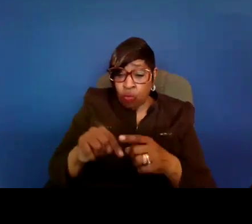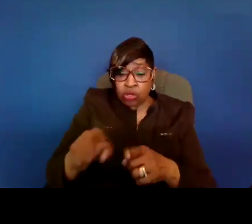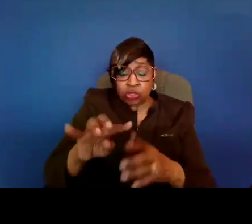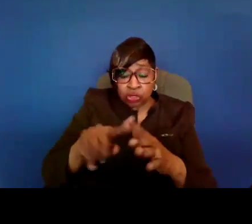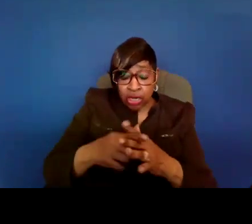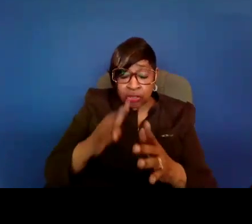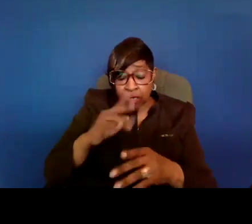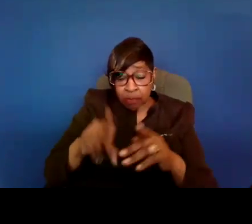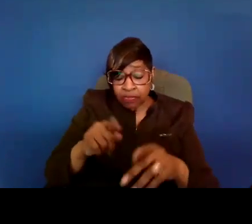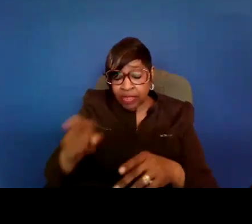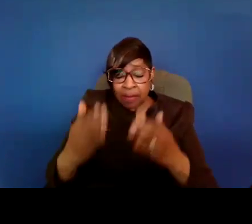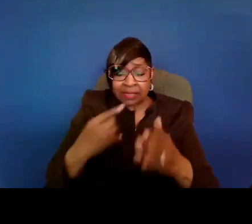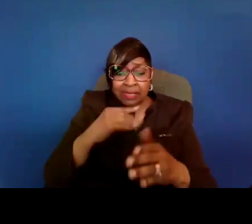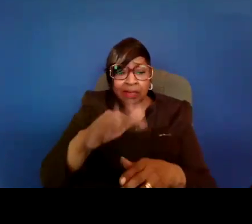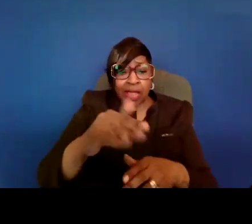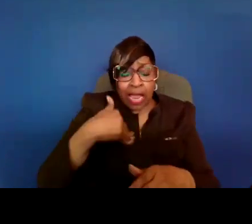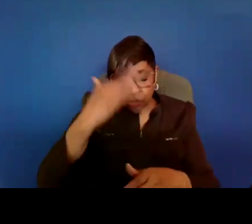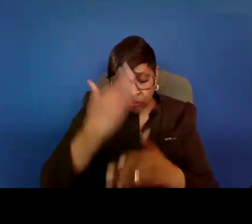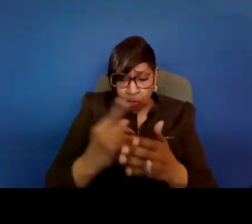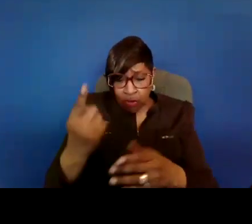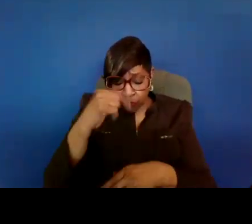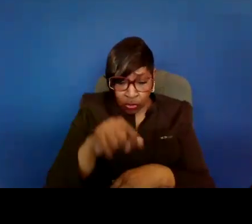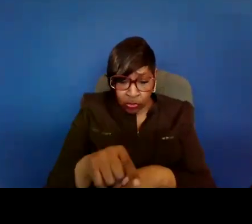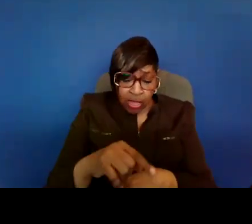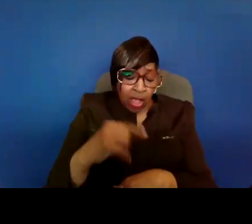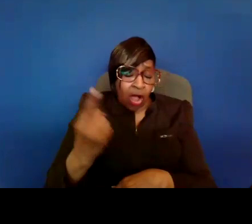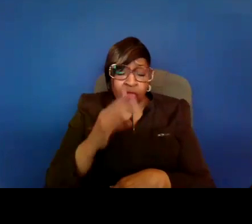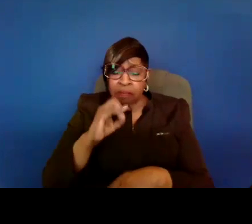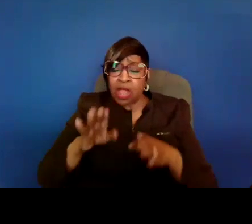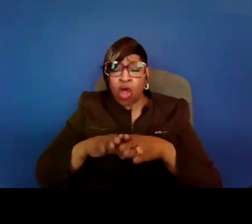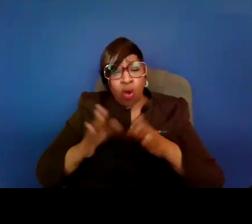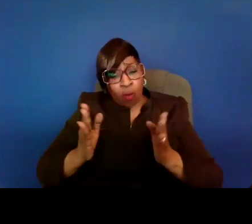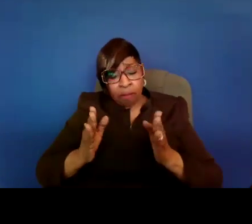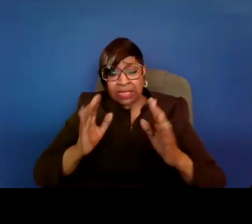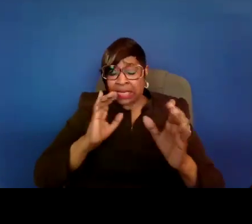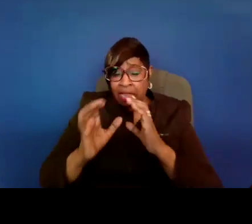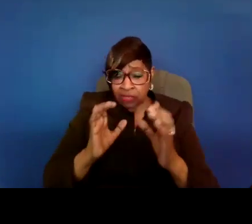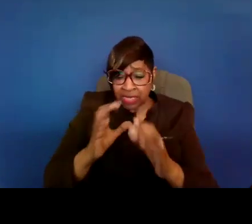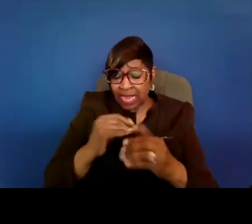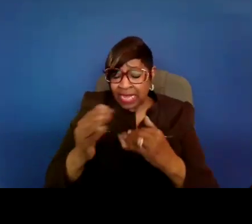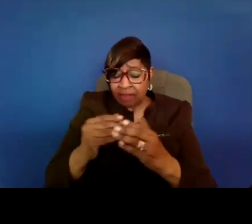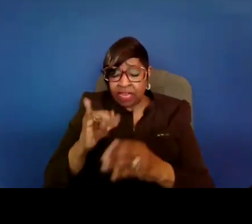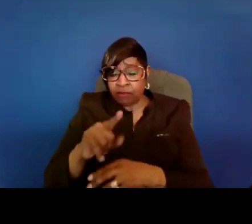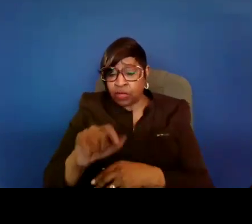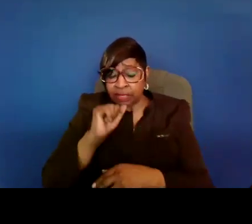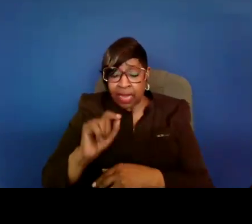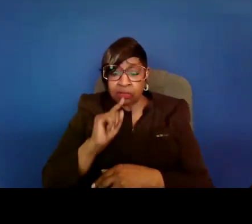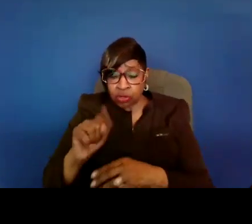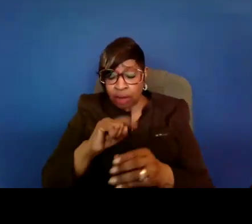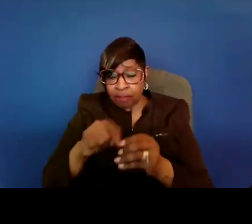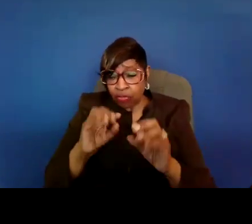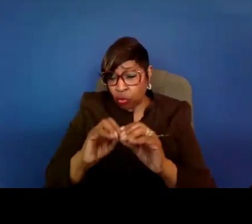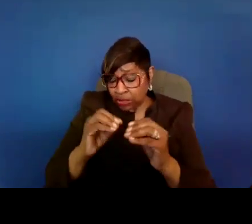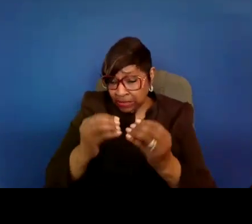they may say, hey, I know somebody for you. So just always be open to the conversation. And even if you're not sure about the